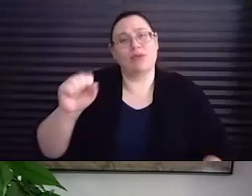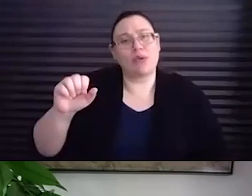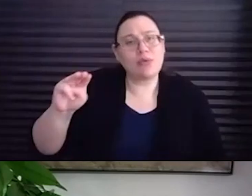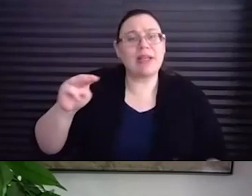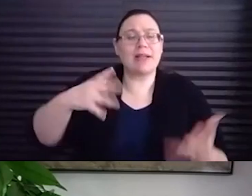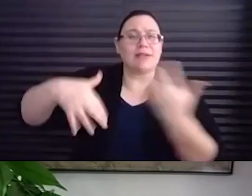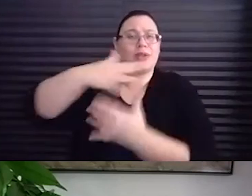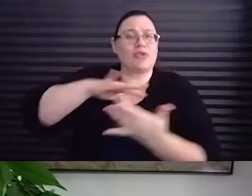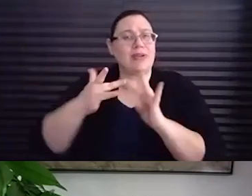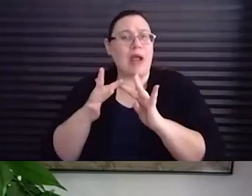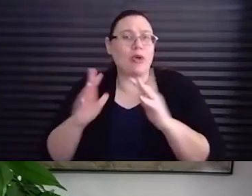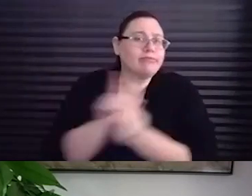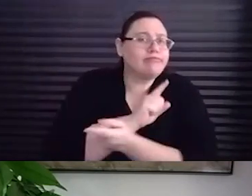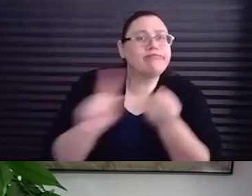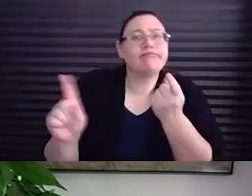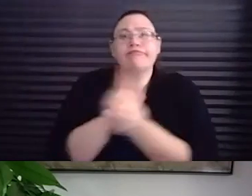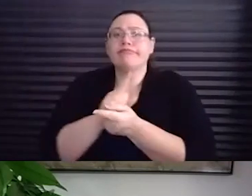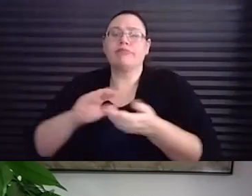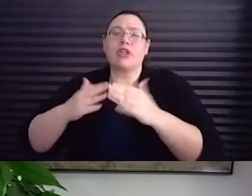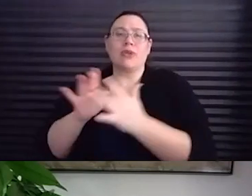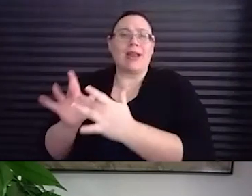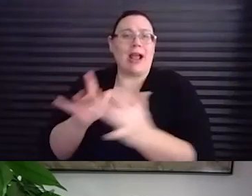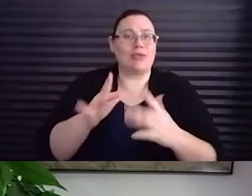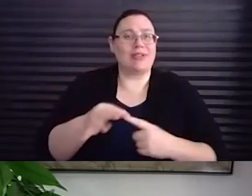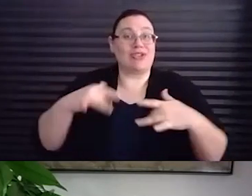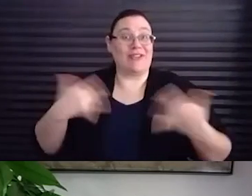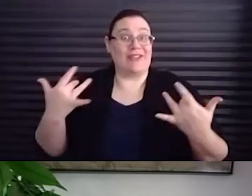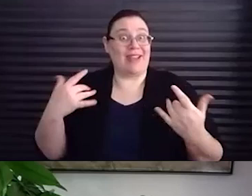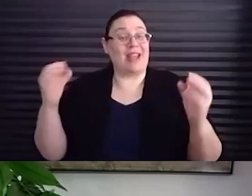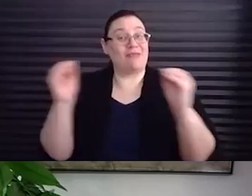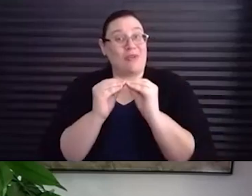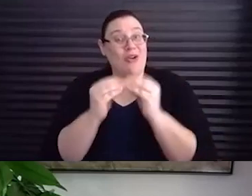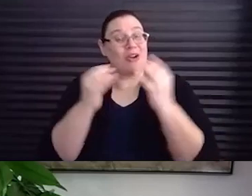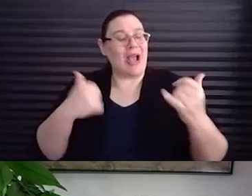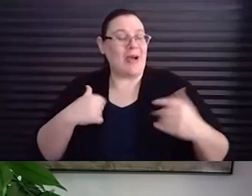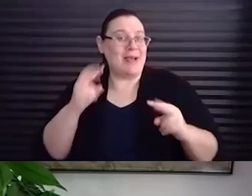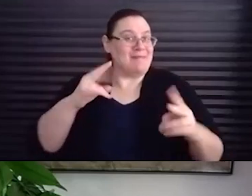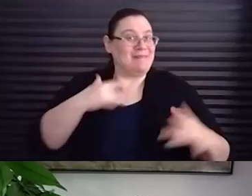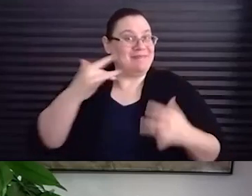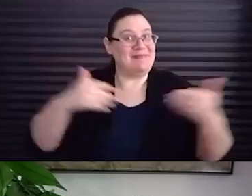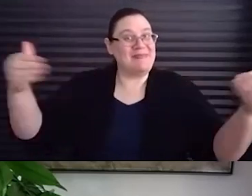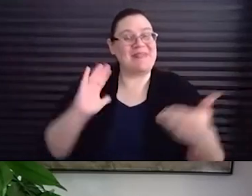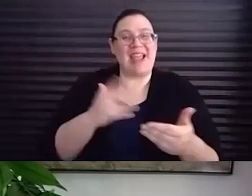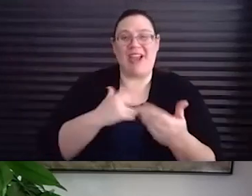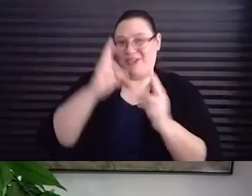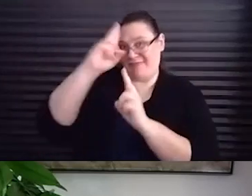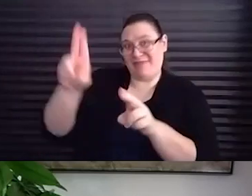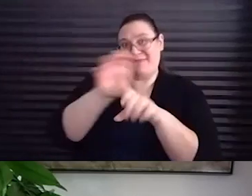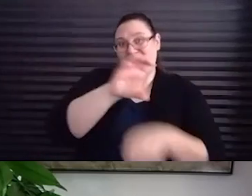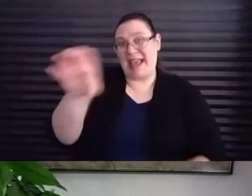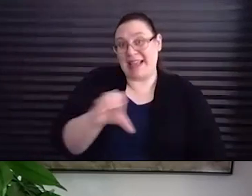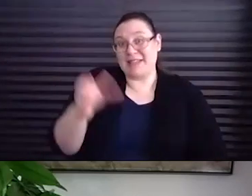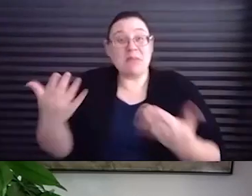networking meetups, community outreach, special events, and much more. Now, I am very excited to welcome today's esteemed panelists, some you may